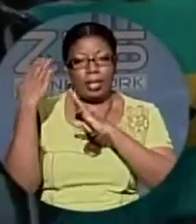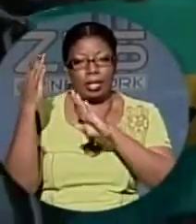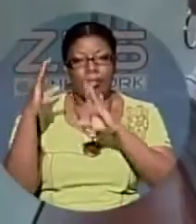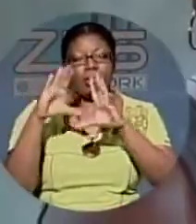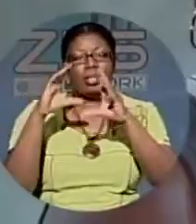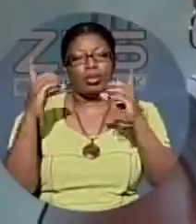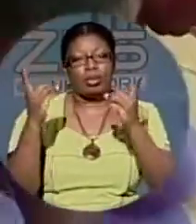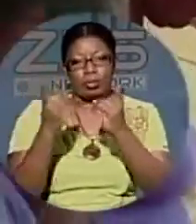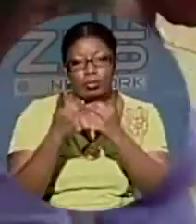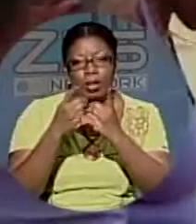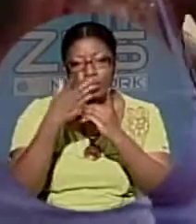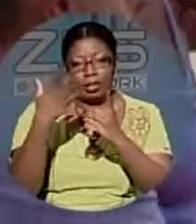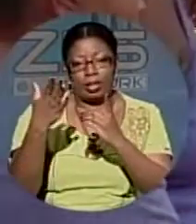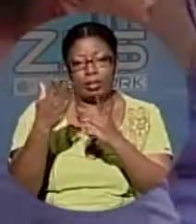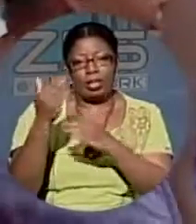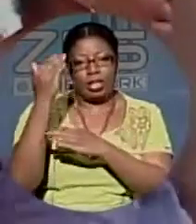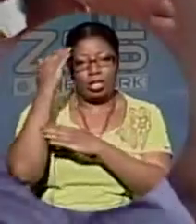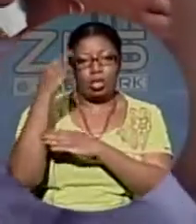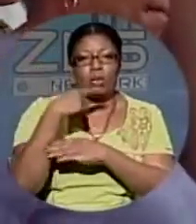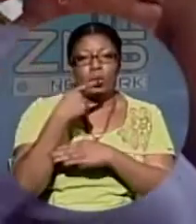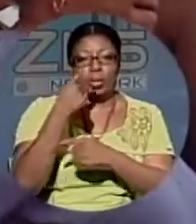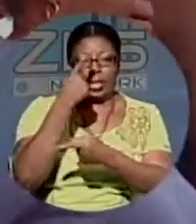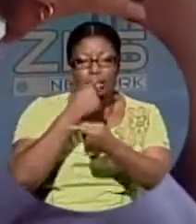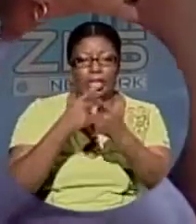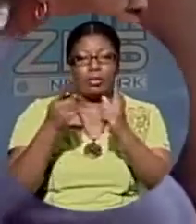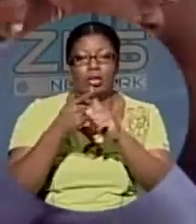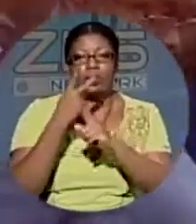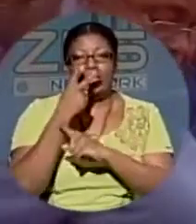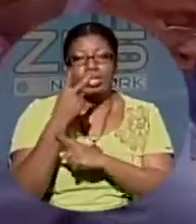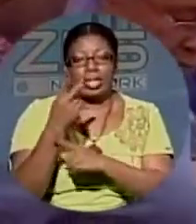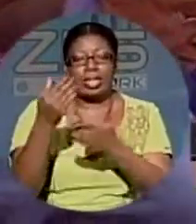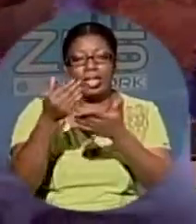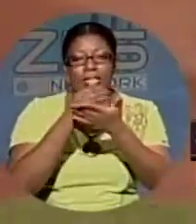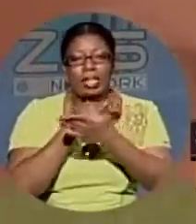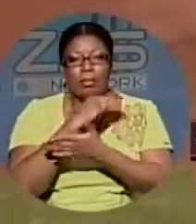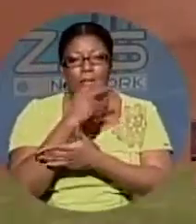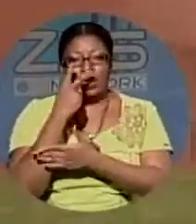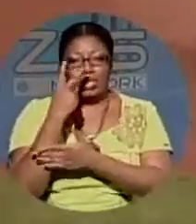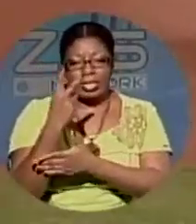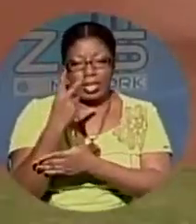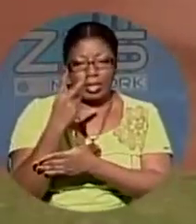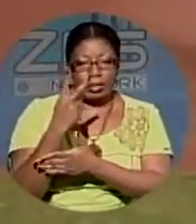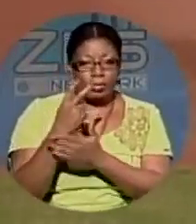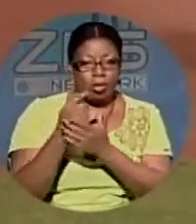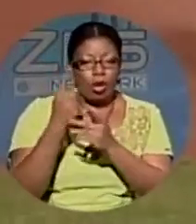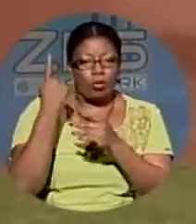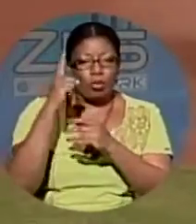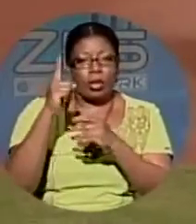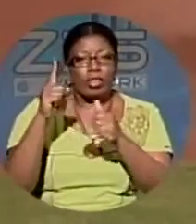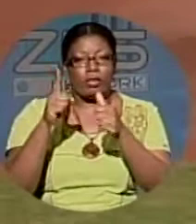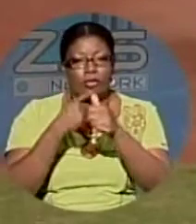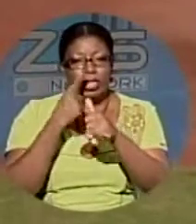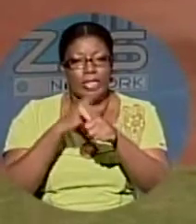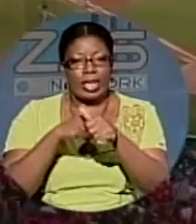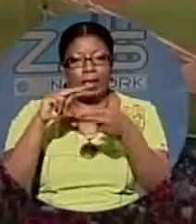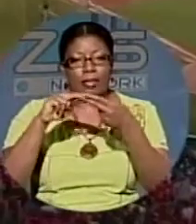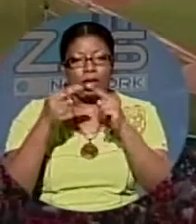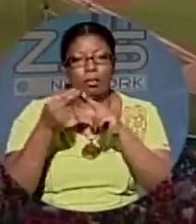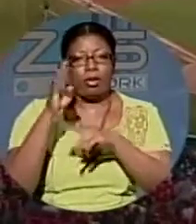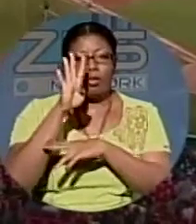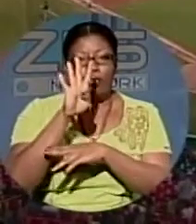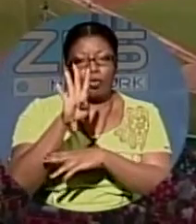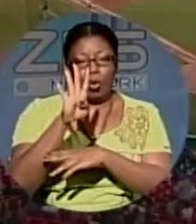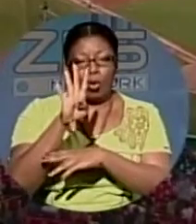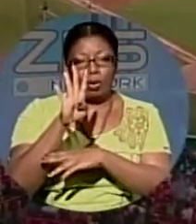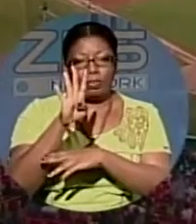Life Stadium know just who they came to see. Some members seeing him play at this level for the first time. Number 4 coming to